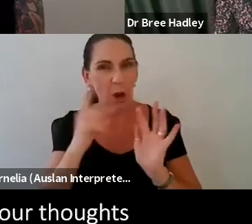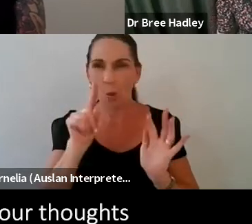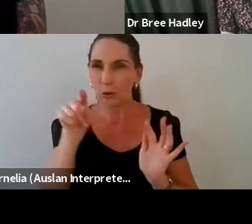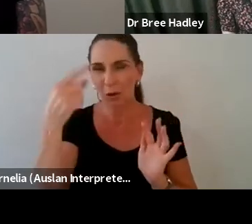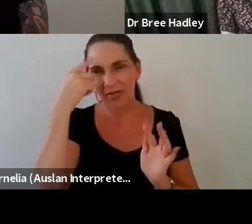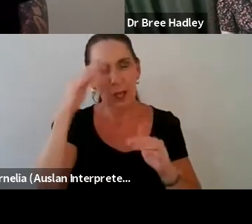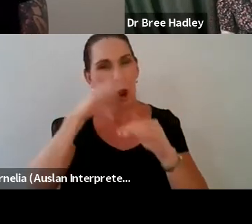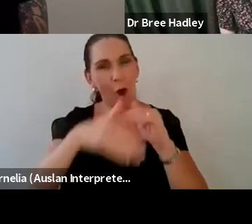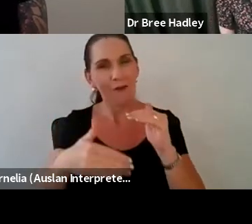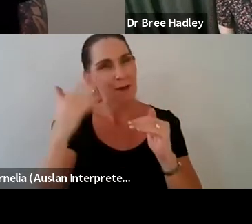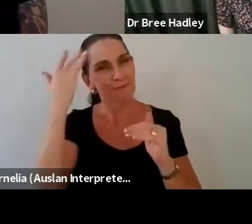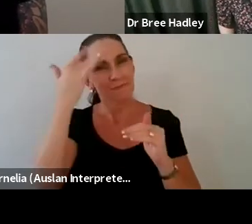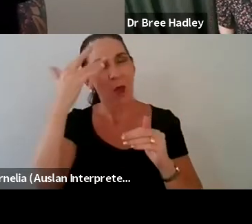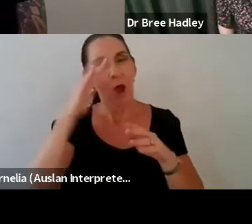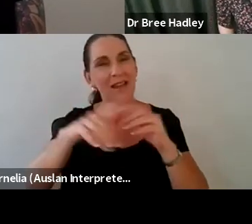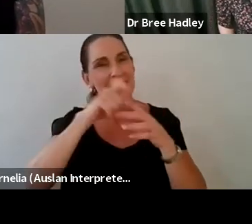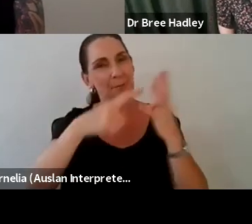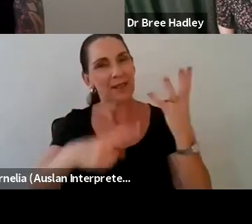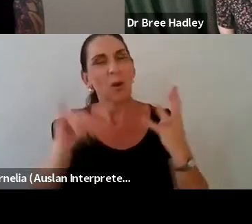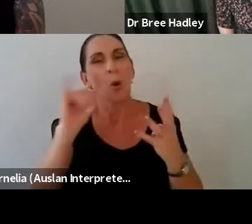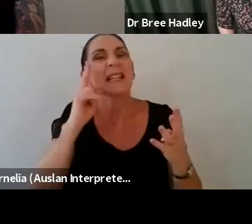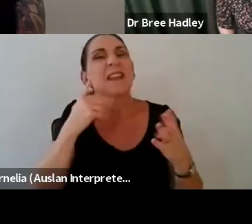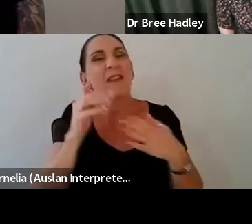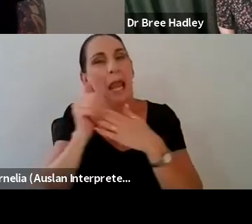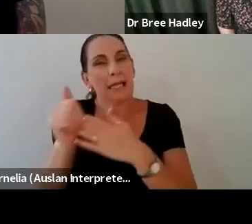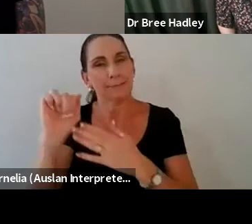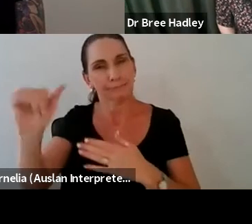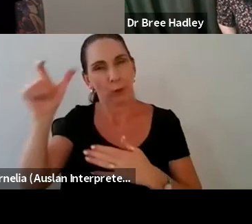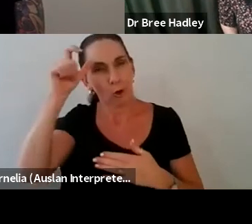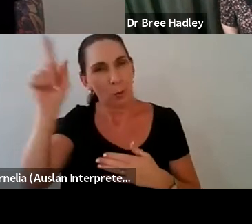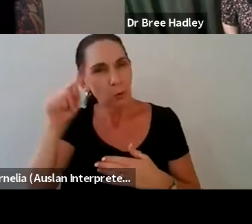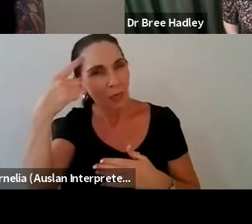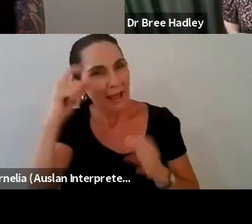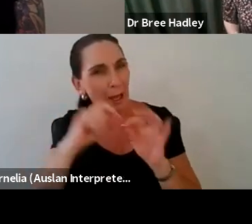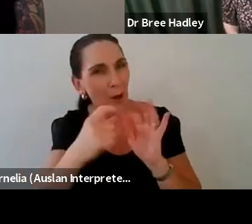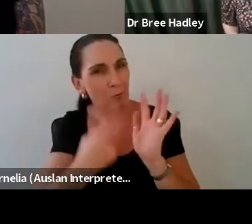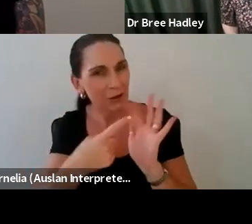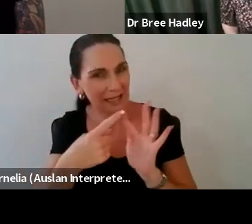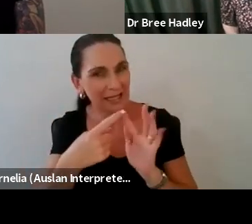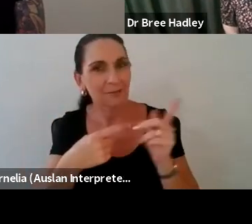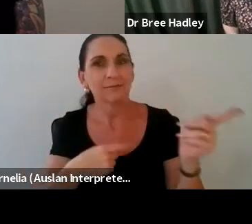of disability or deaf-led as a concept? Bree speaking.